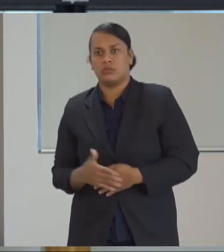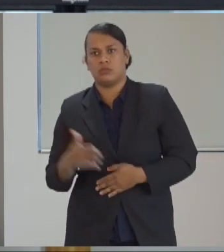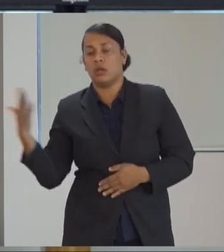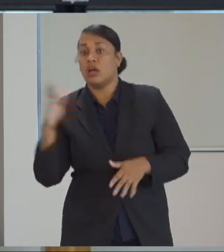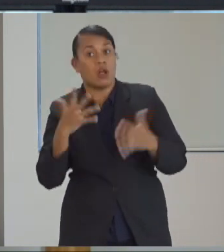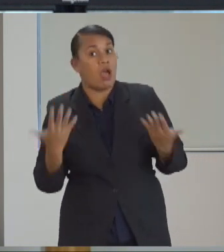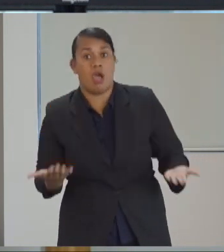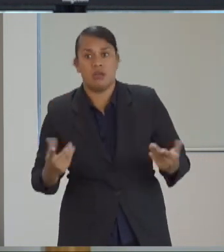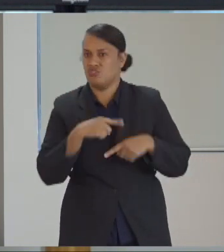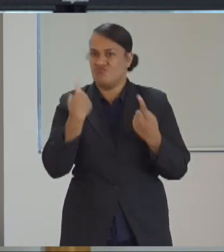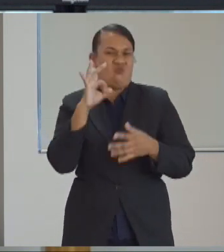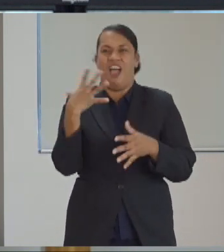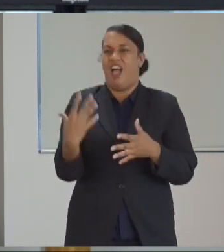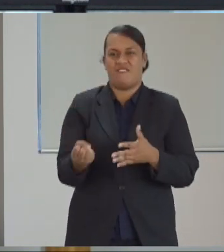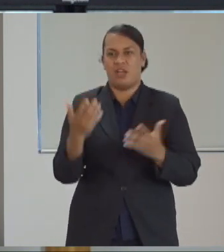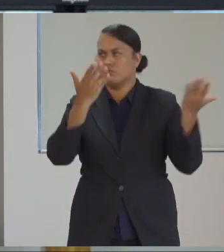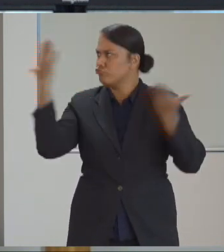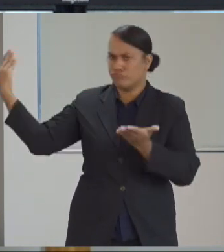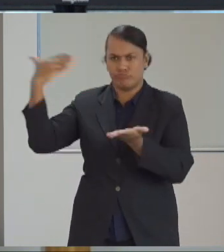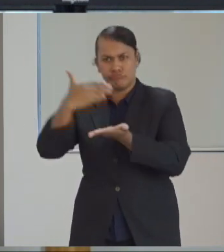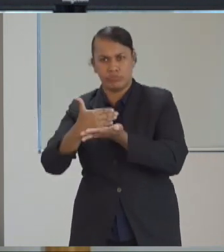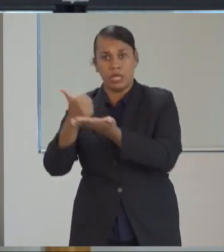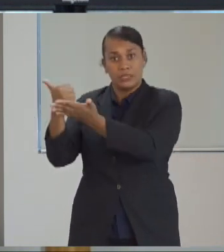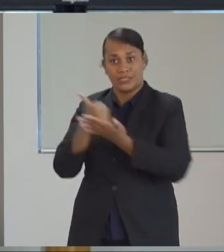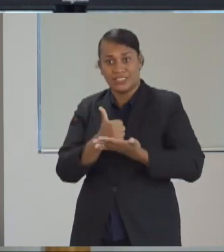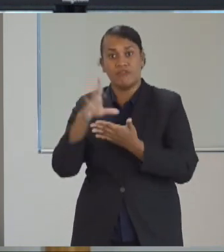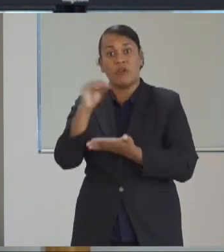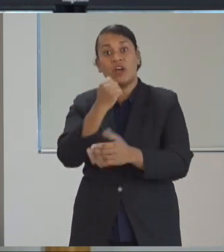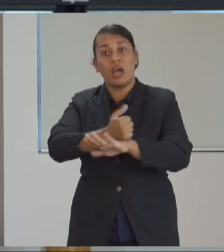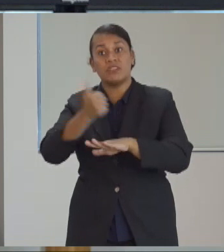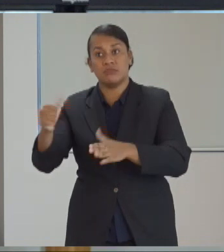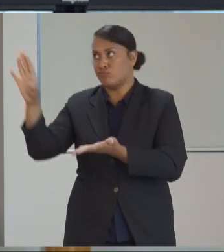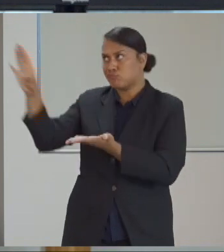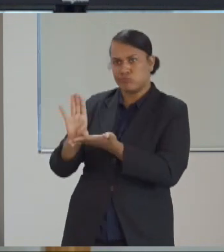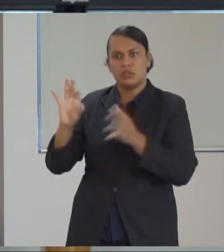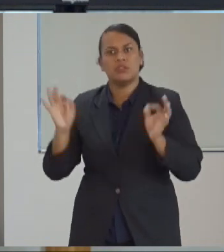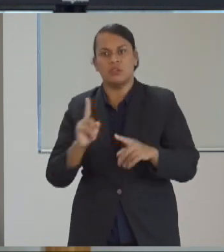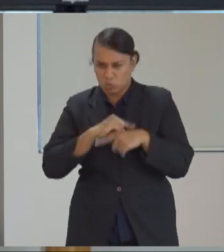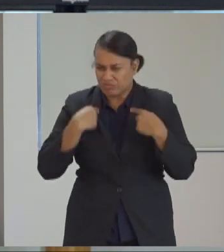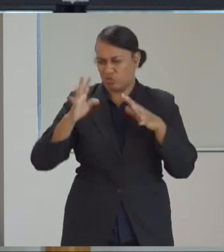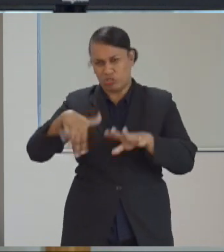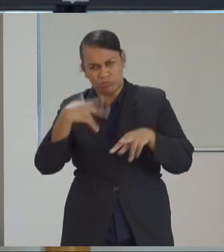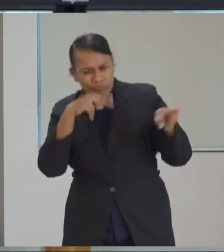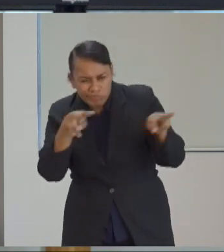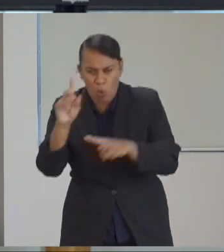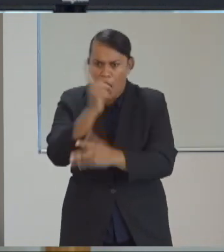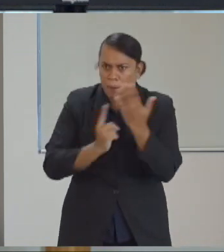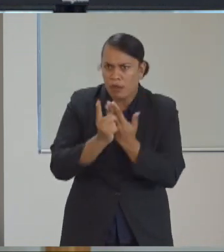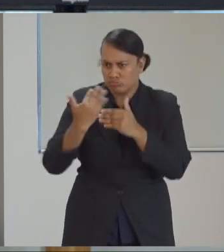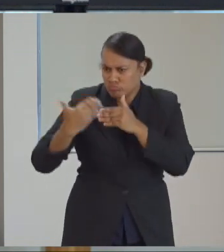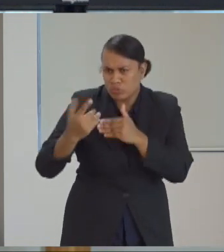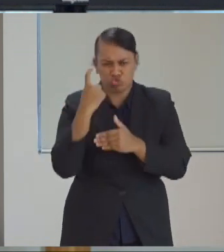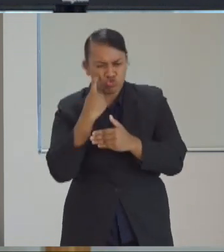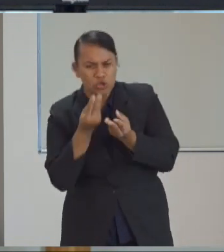have any direct assistance for government, but obviously we are on a daily basis monitoring the situation and looking at what other types of initiatives we do need to put